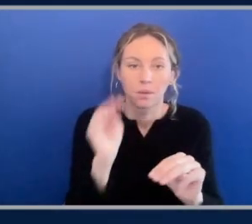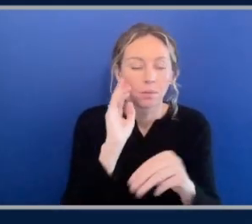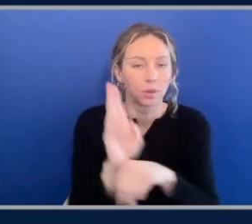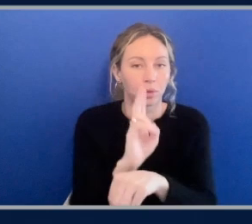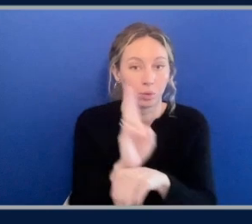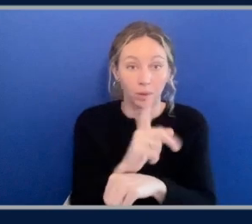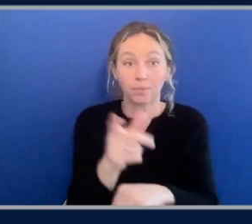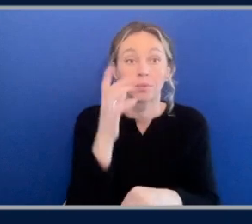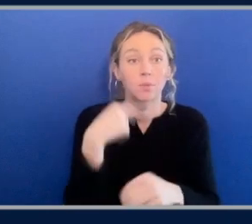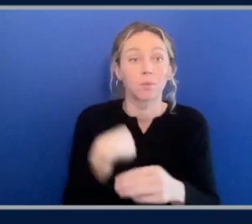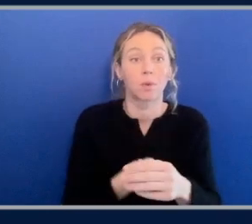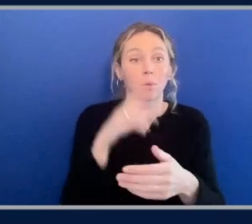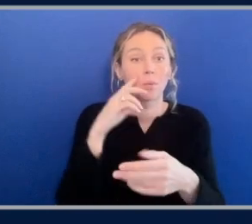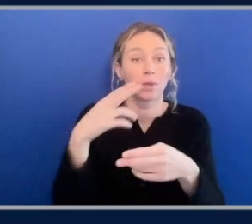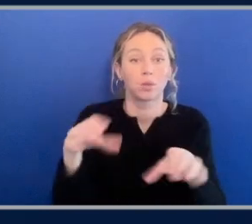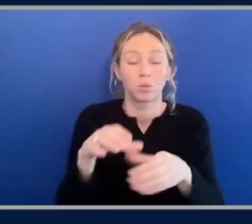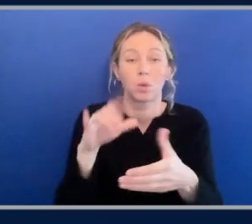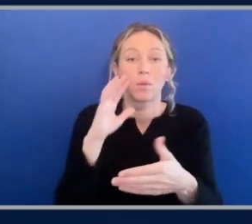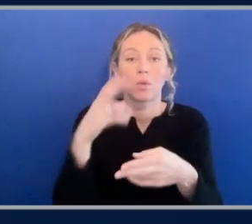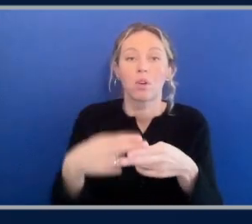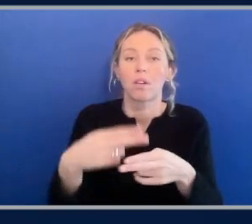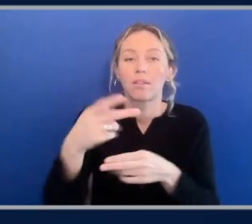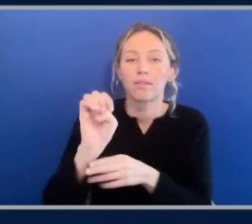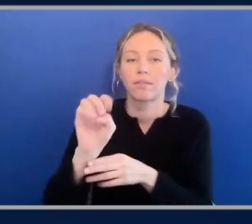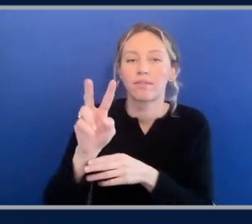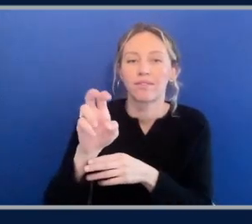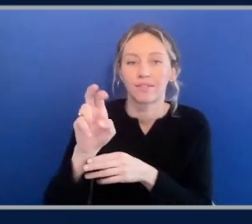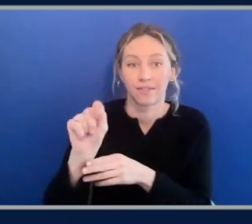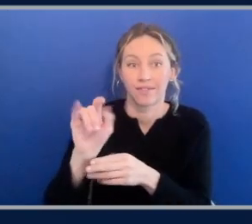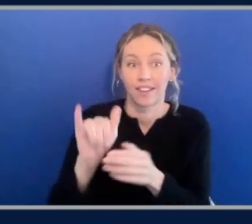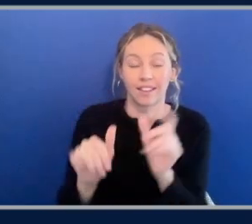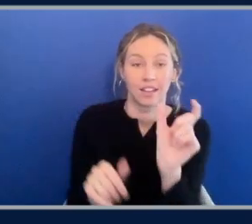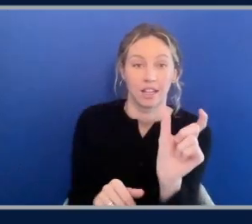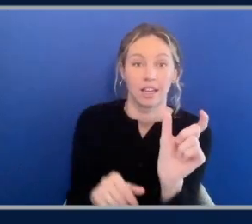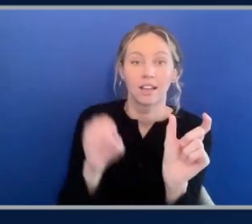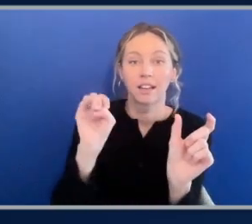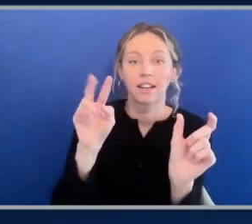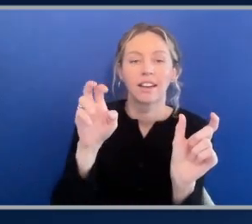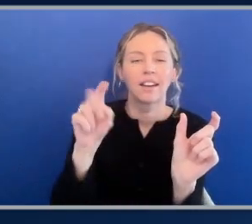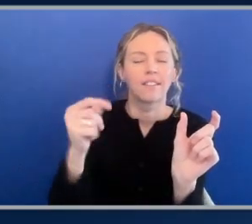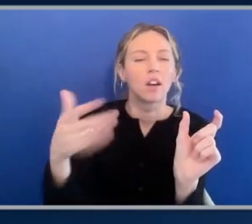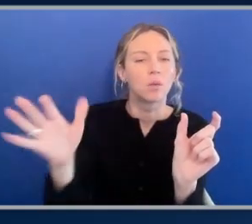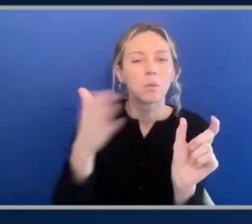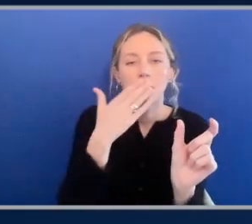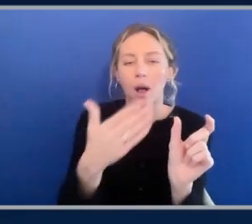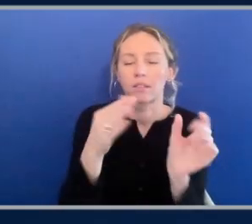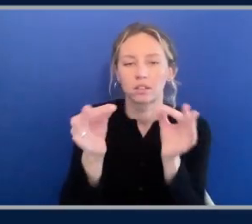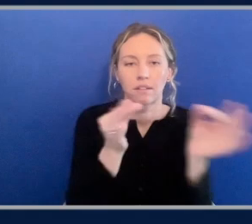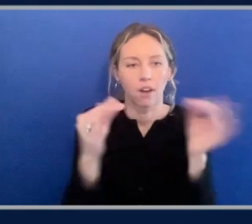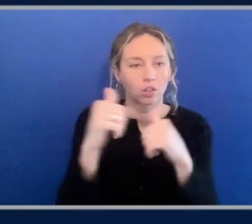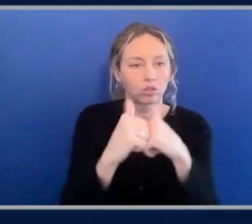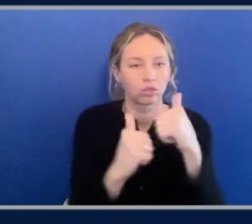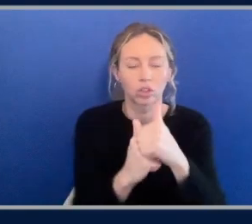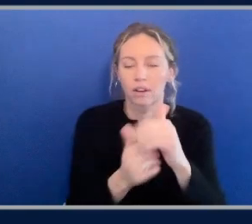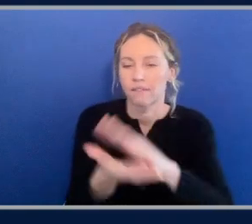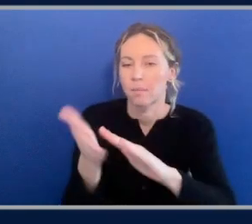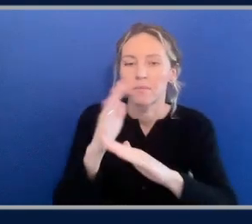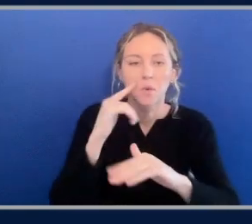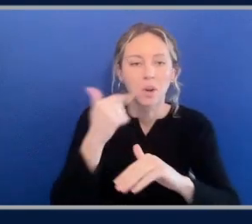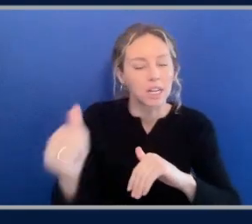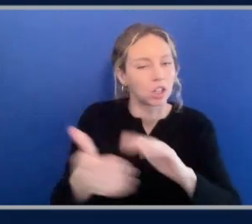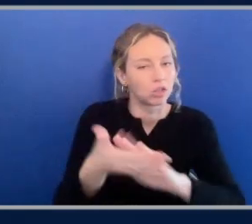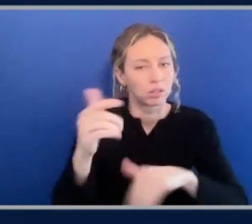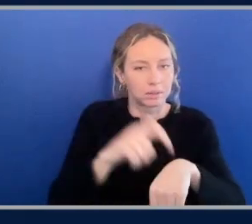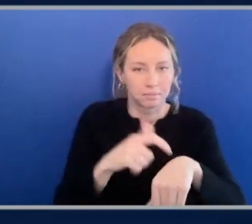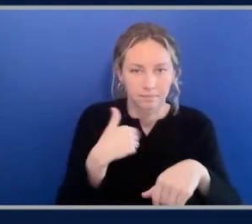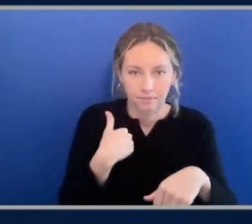what we're going to pass it is the event. These events are... they're well-defined. They're well-defined structures that are available in any runtime. And what we're going to do